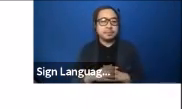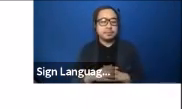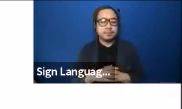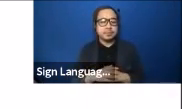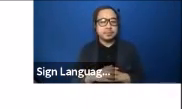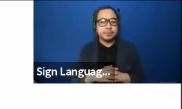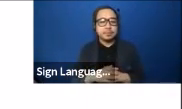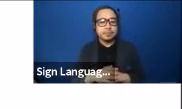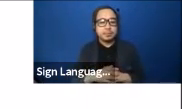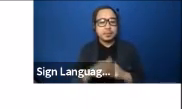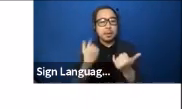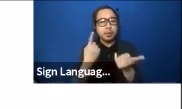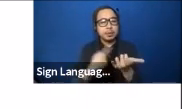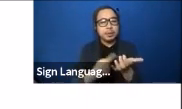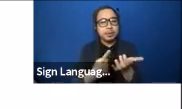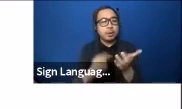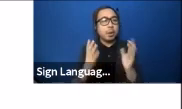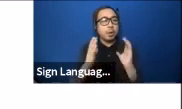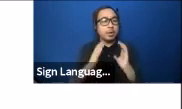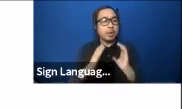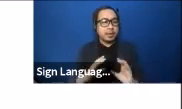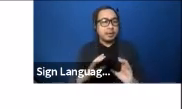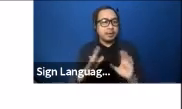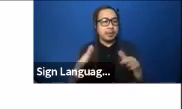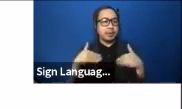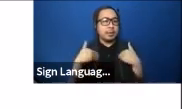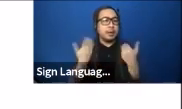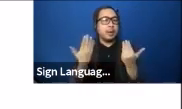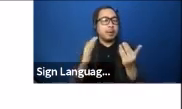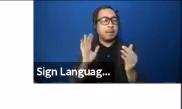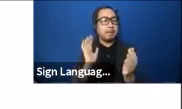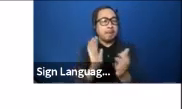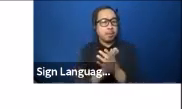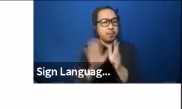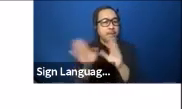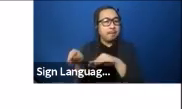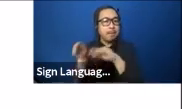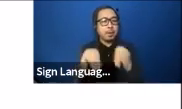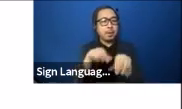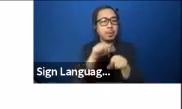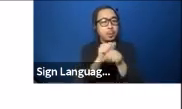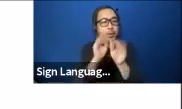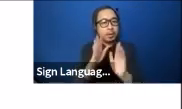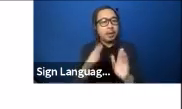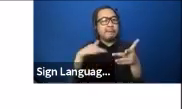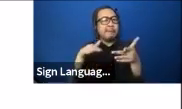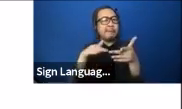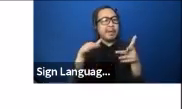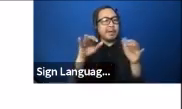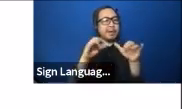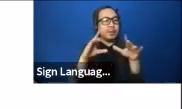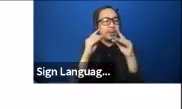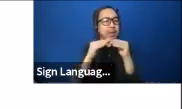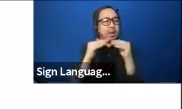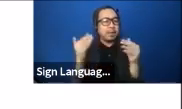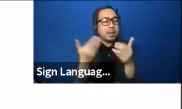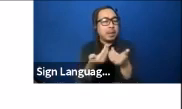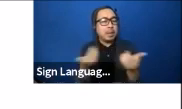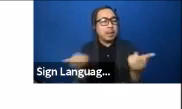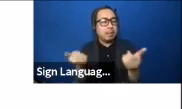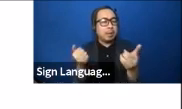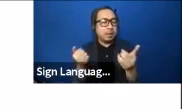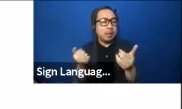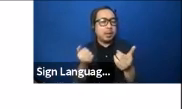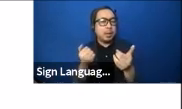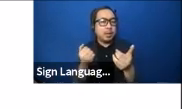Discussion. The clients were young married migrant workers with a mid-education level and living separately from their wife or their